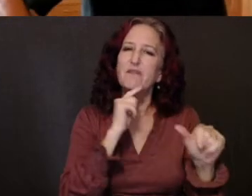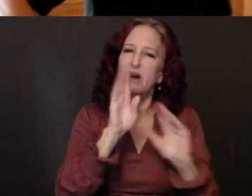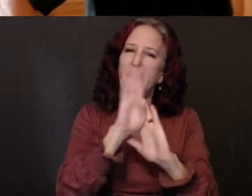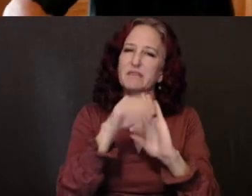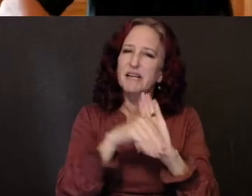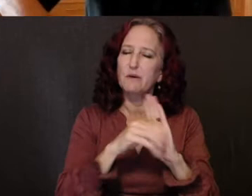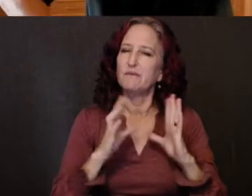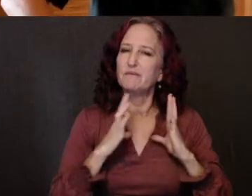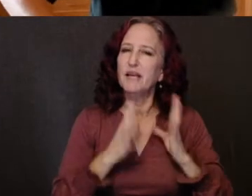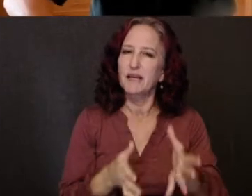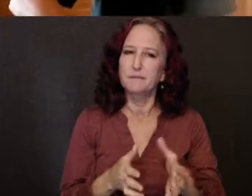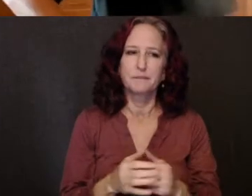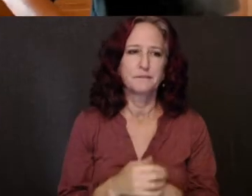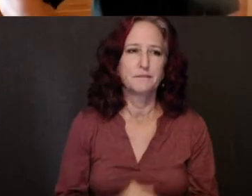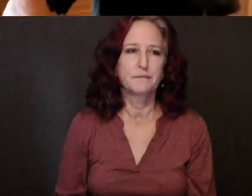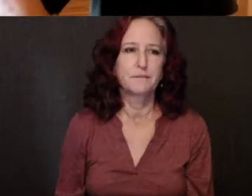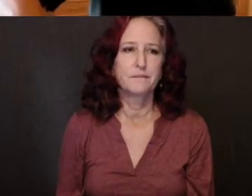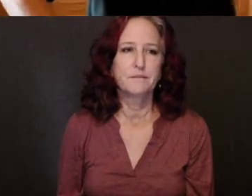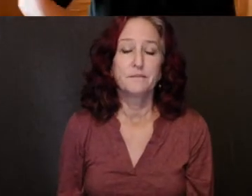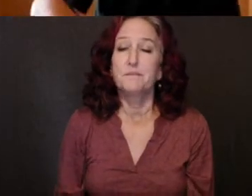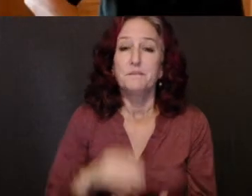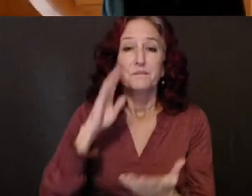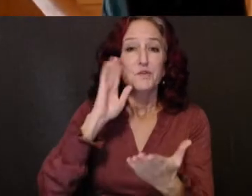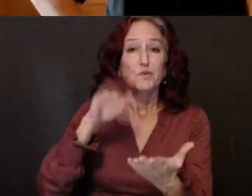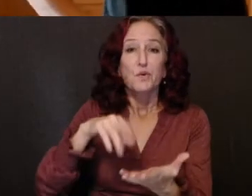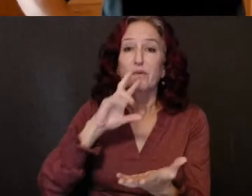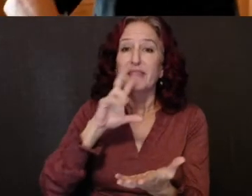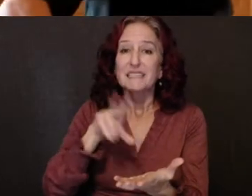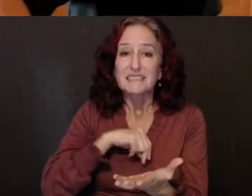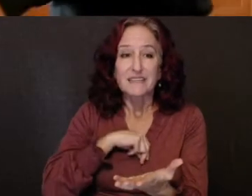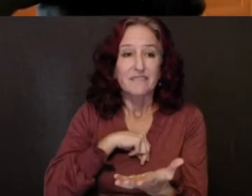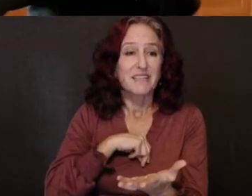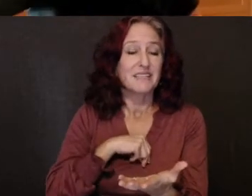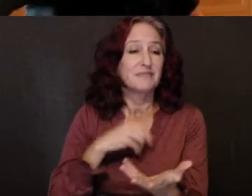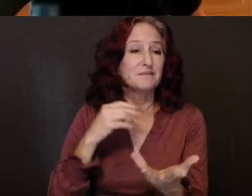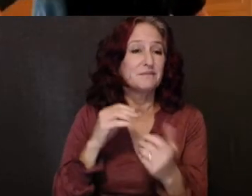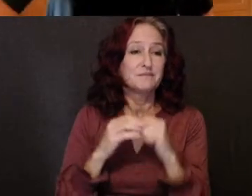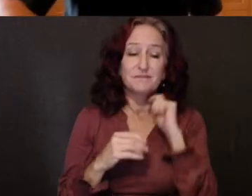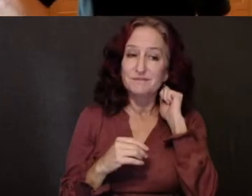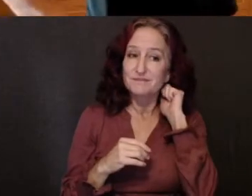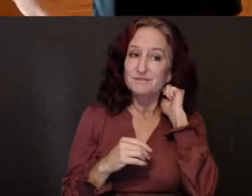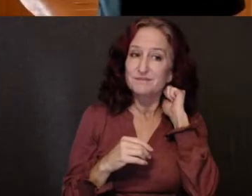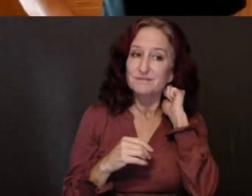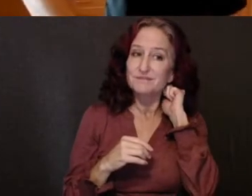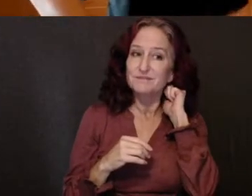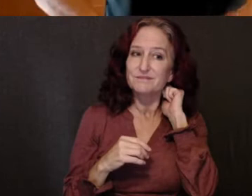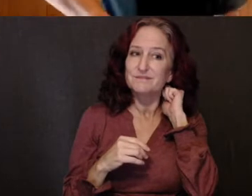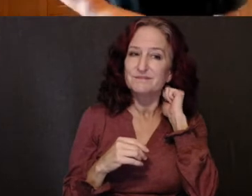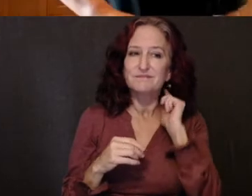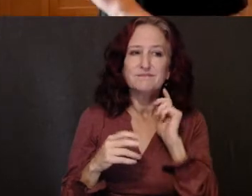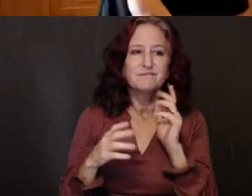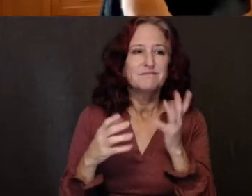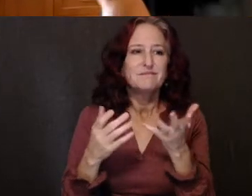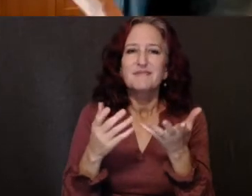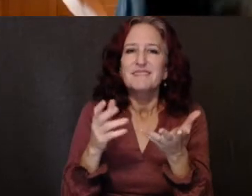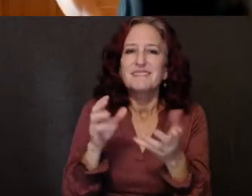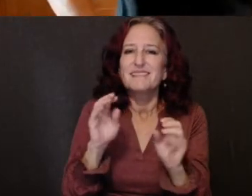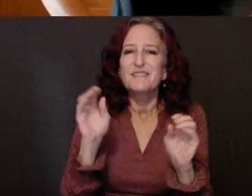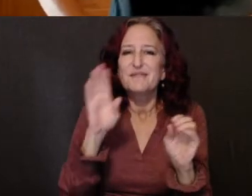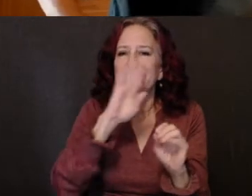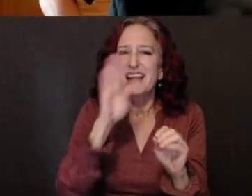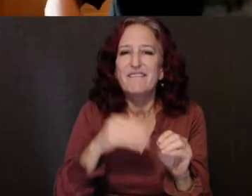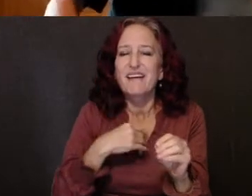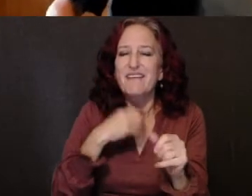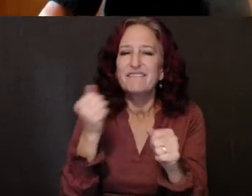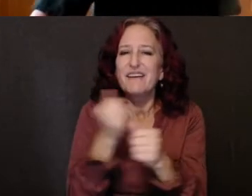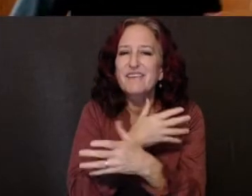You know, put it at like 150 degrees or something, and have it sitting there for a half an hour. But yeah, I mean,